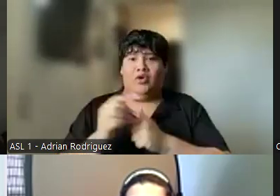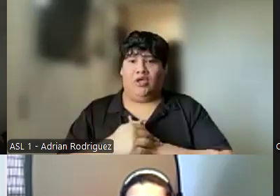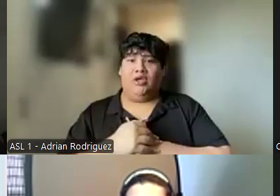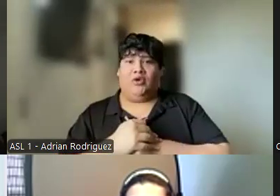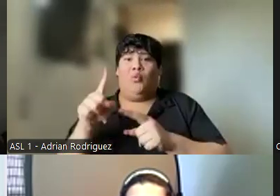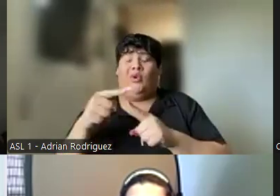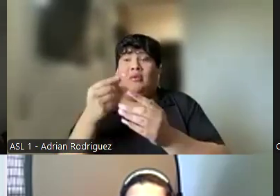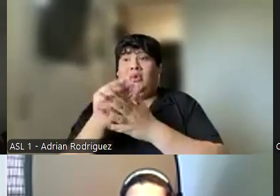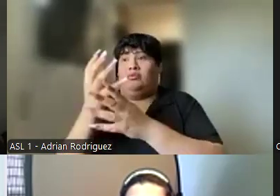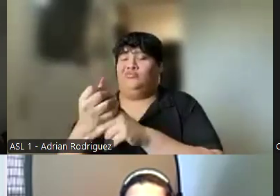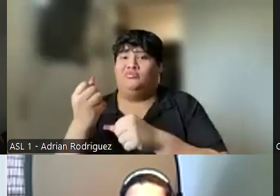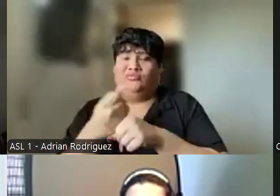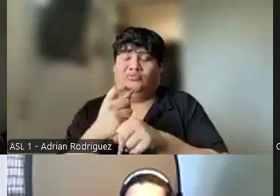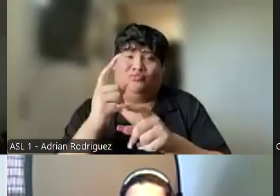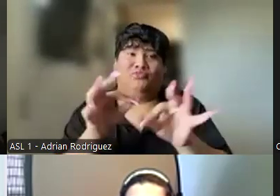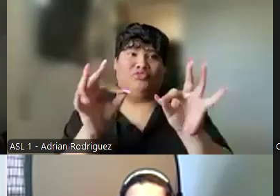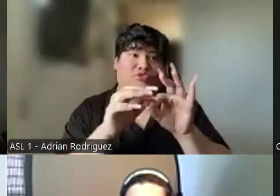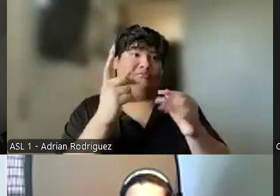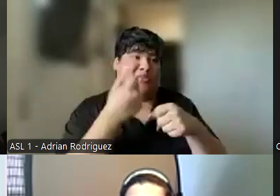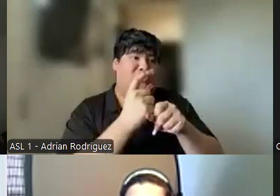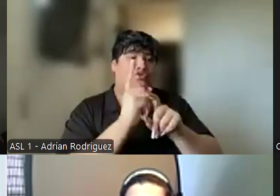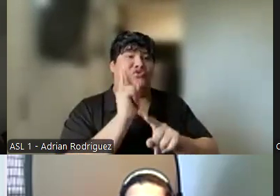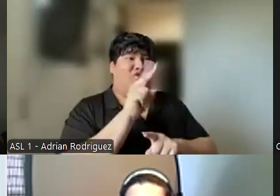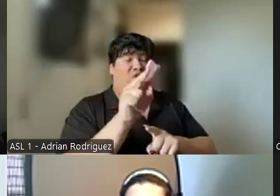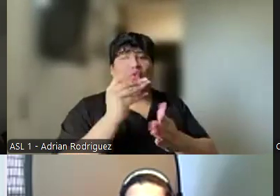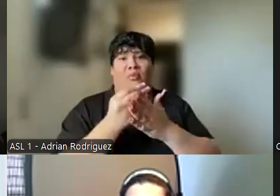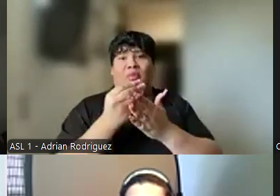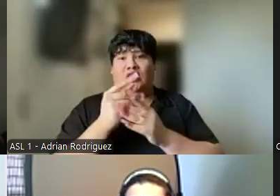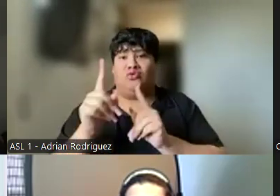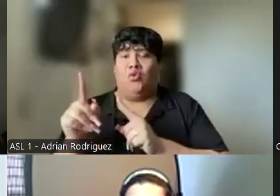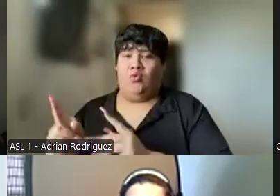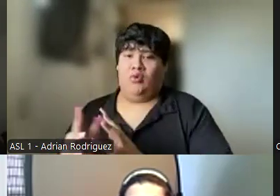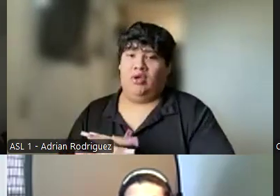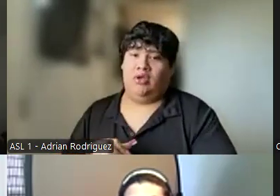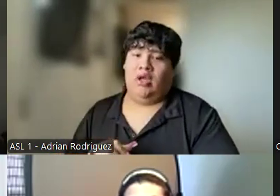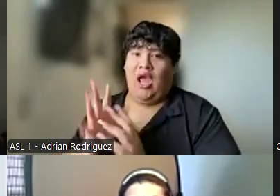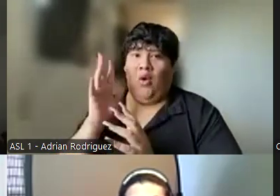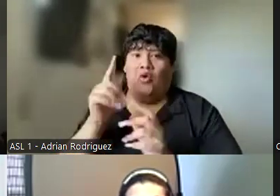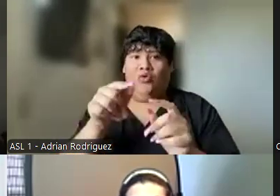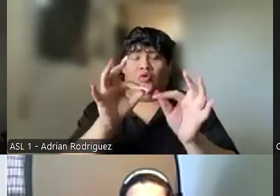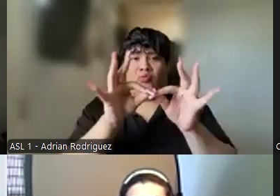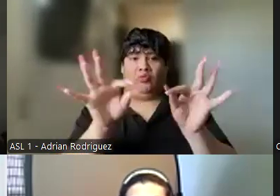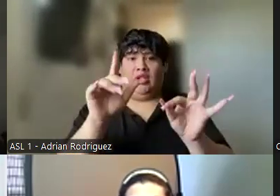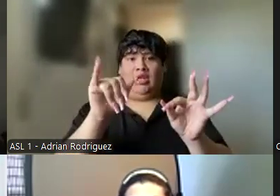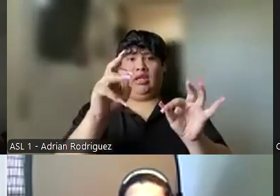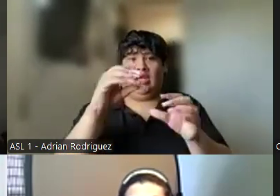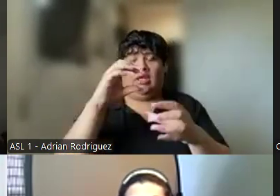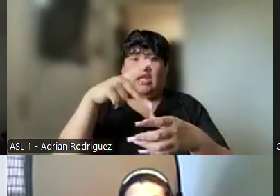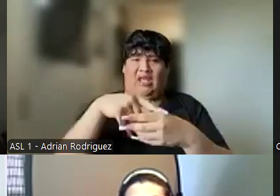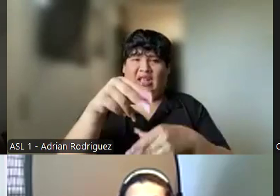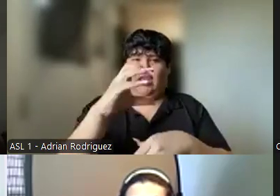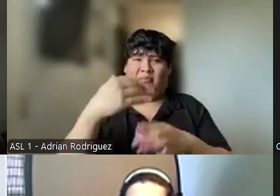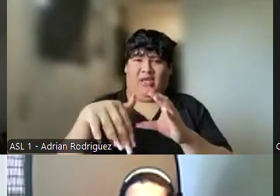come out. So I'll do a quick search and put that link in the chat. But And Darcy, if nothing else, can you just add